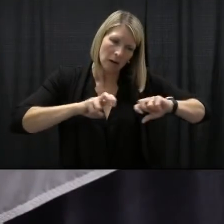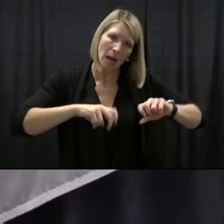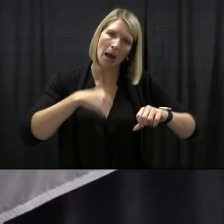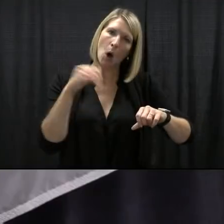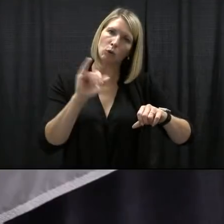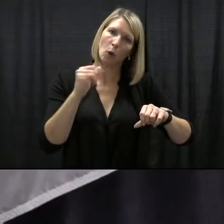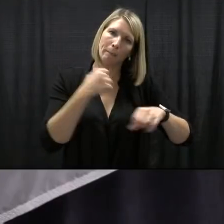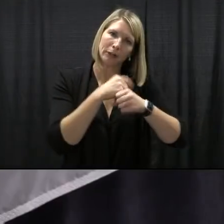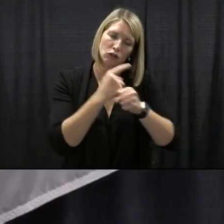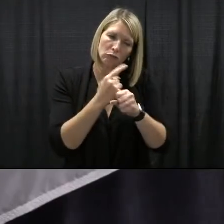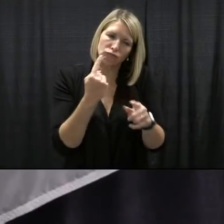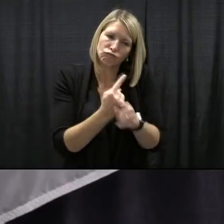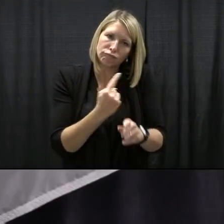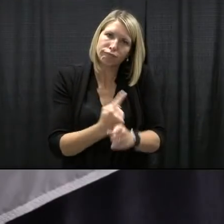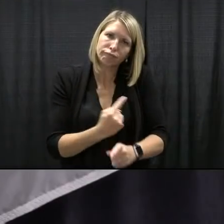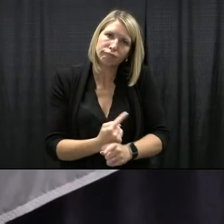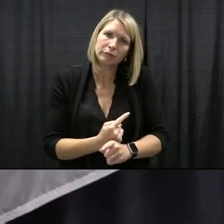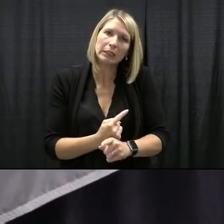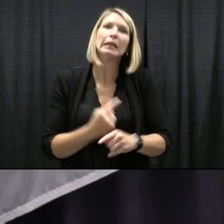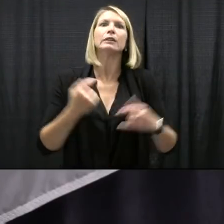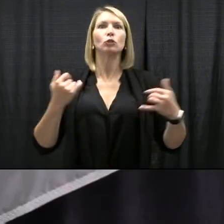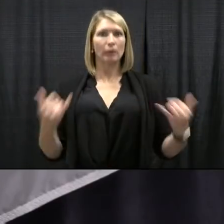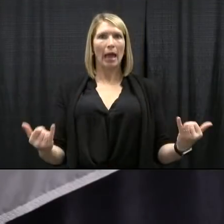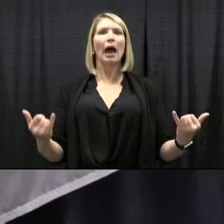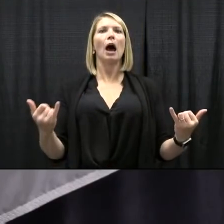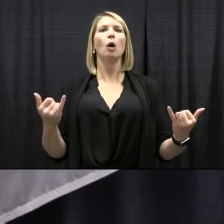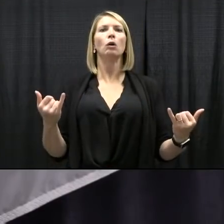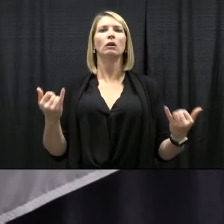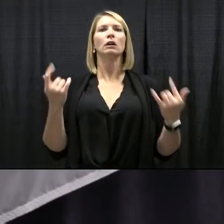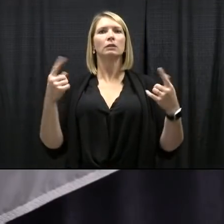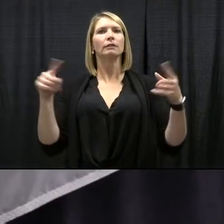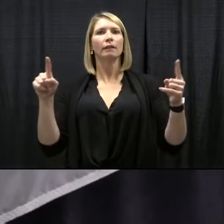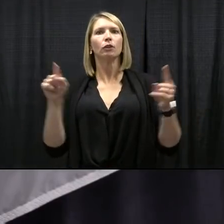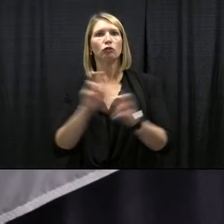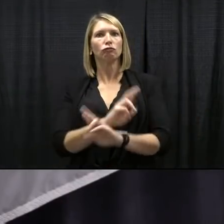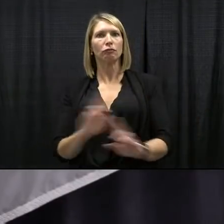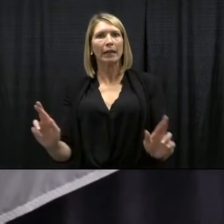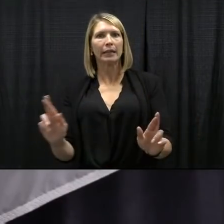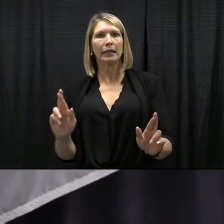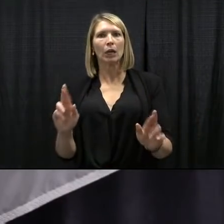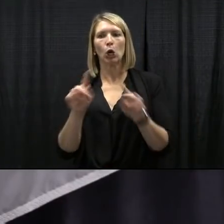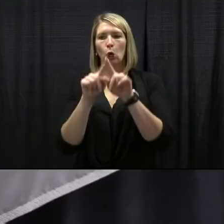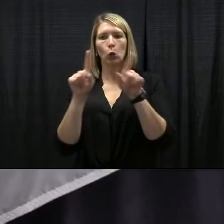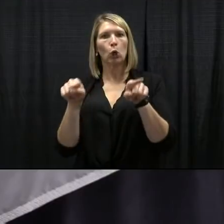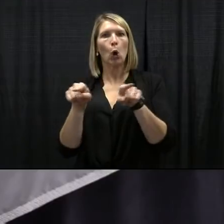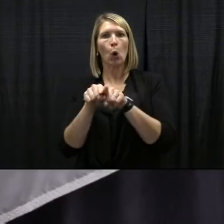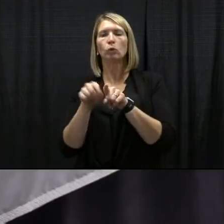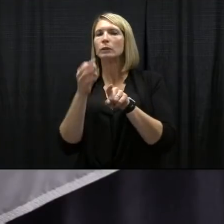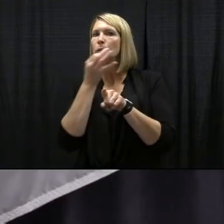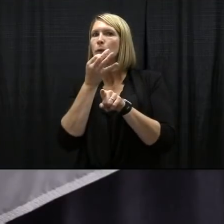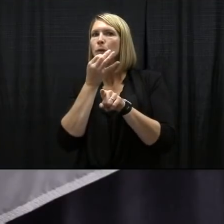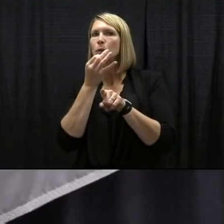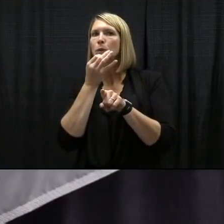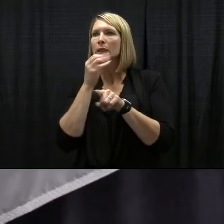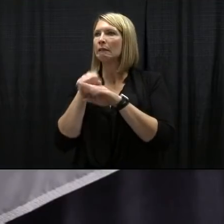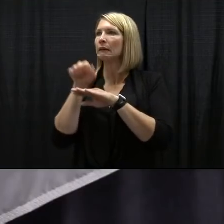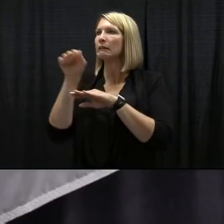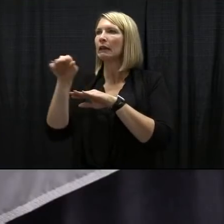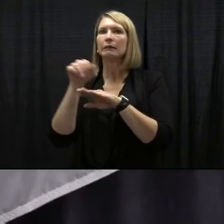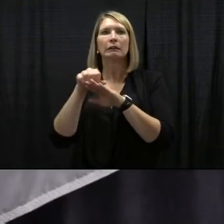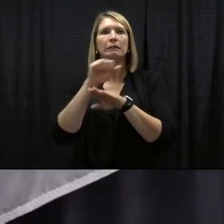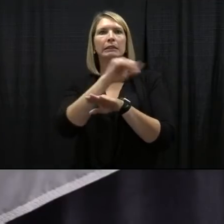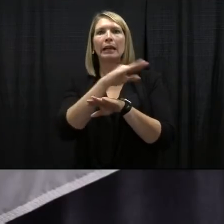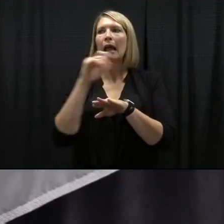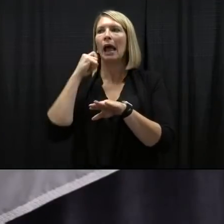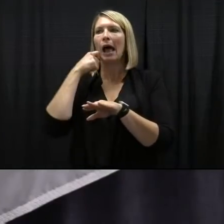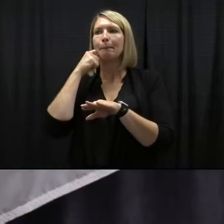right platform, and so now that we've achieve that decision, then we want to make sure that that people know what it is,